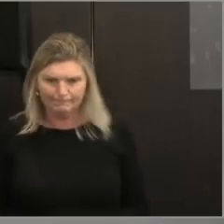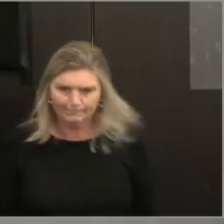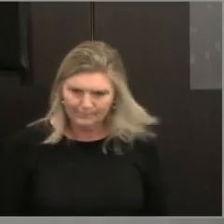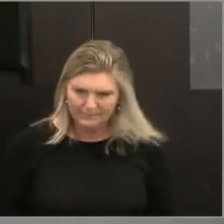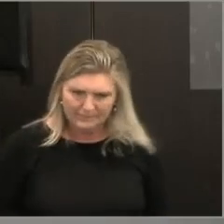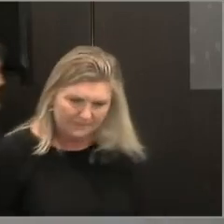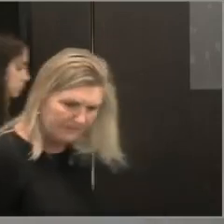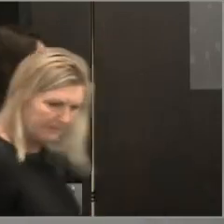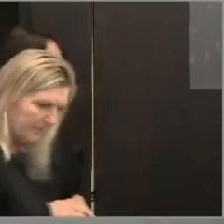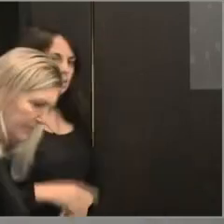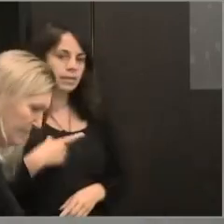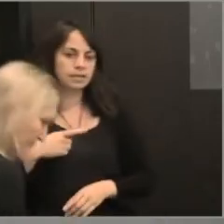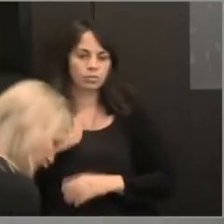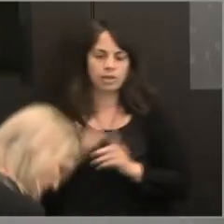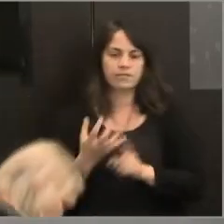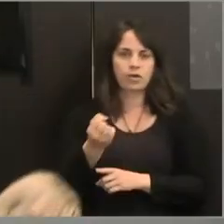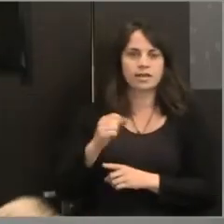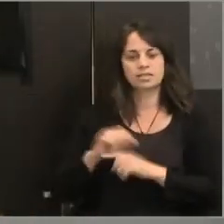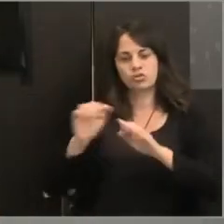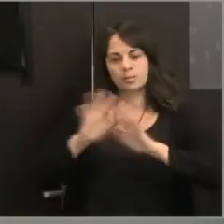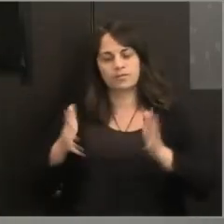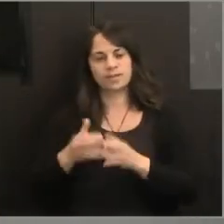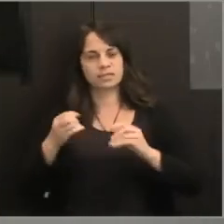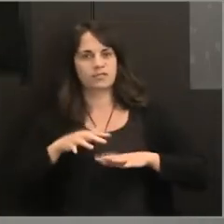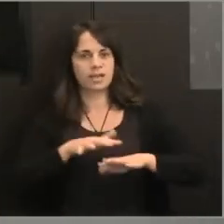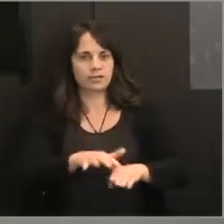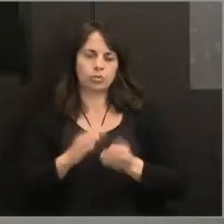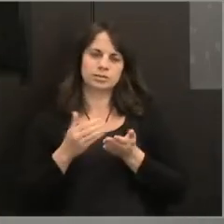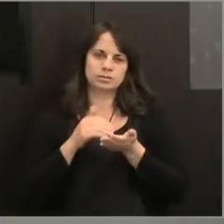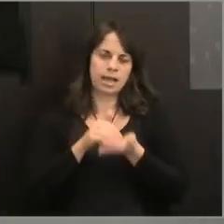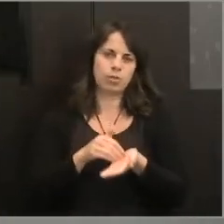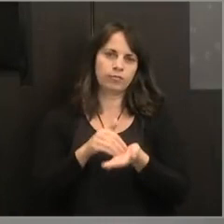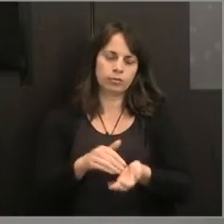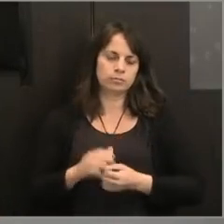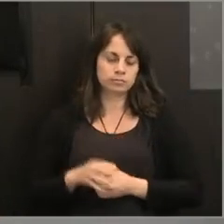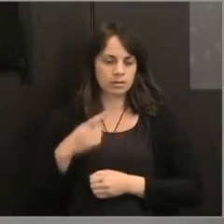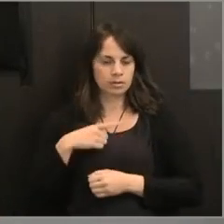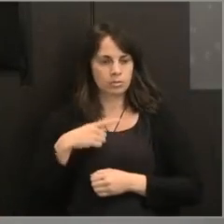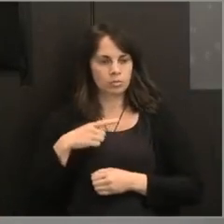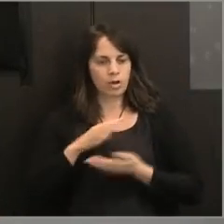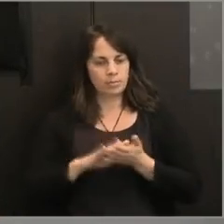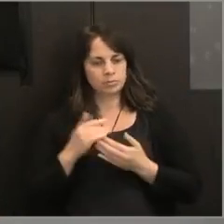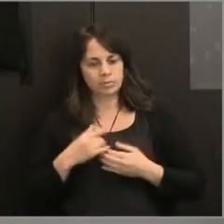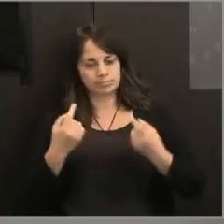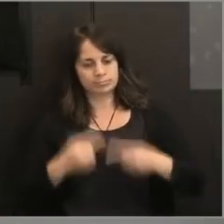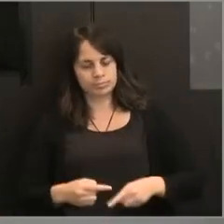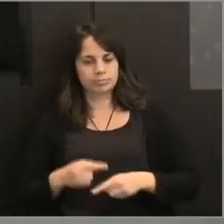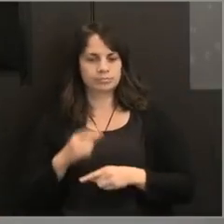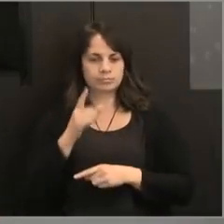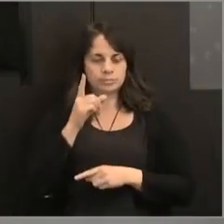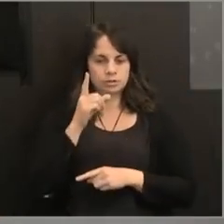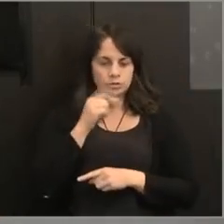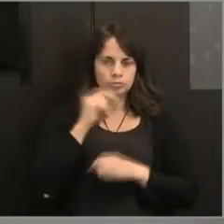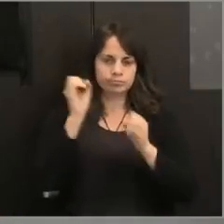tribunal finding about spheres of influence was really helpful, because it enabled us to frame